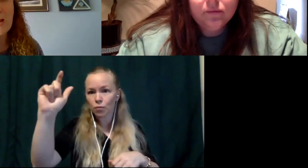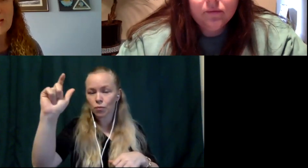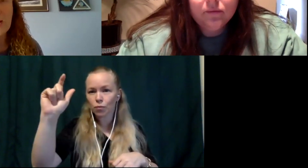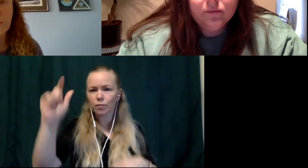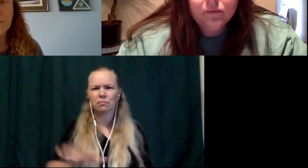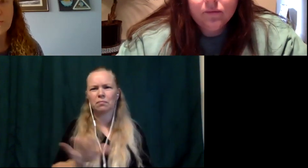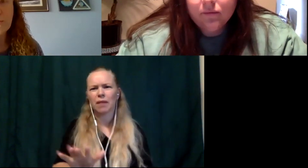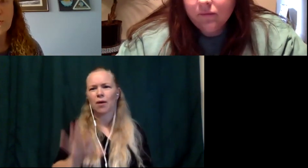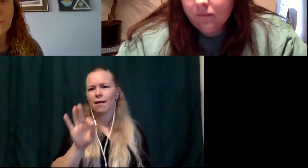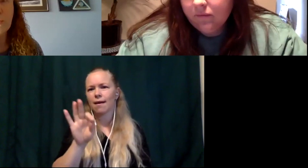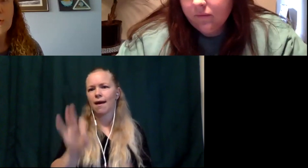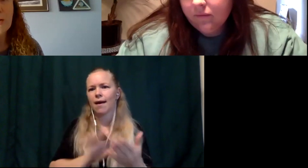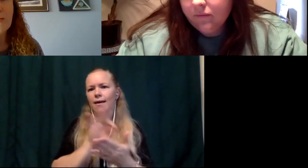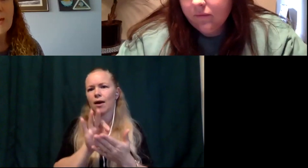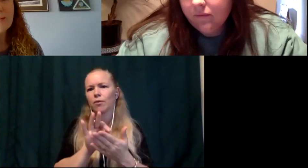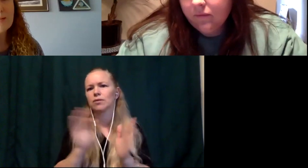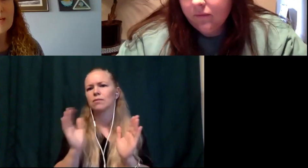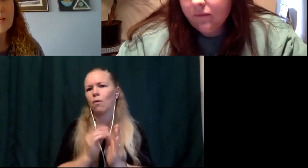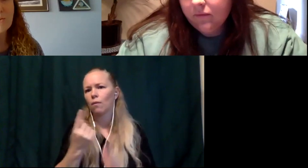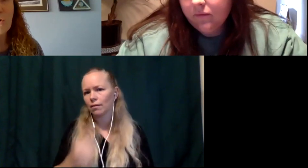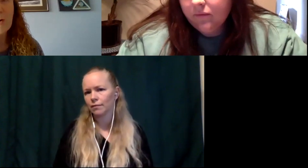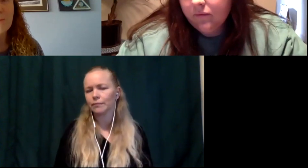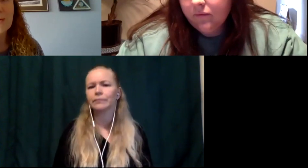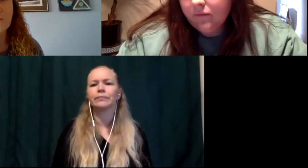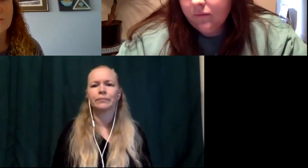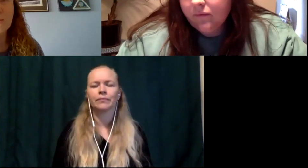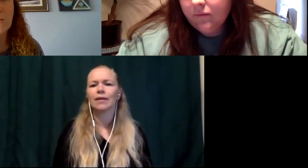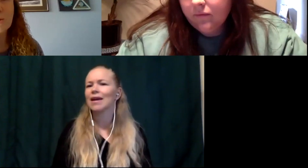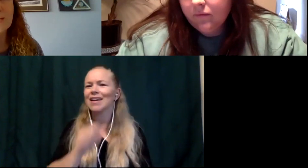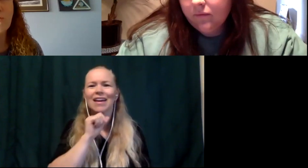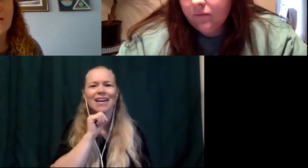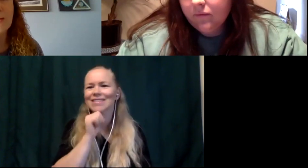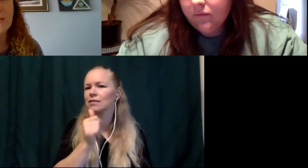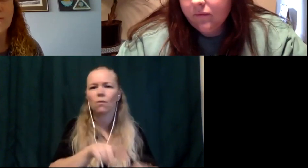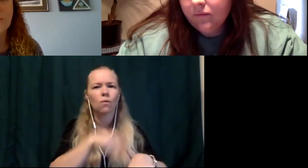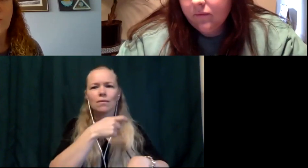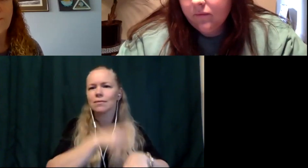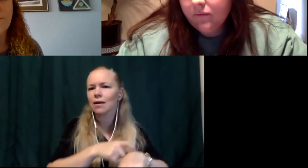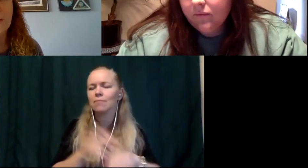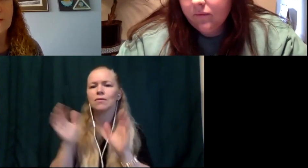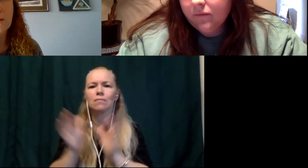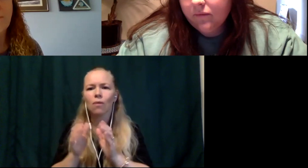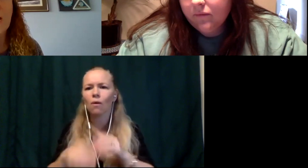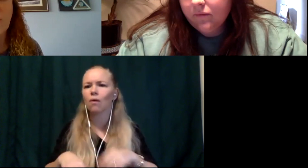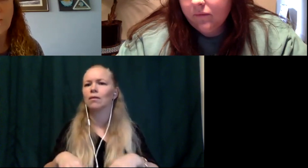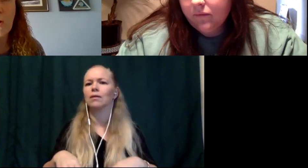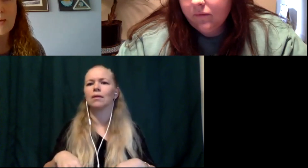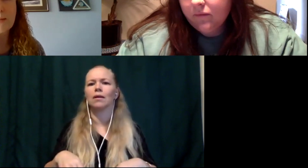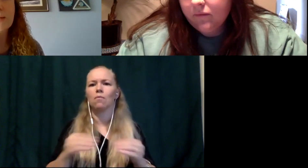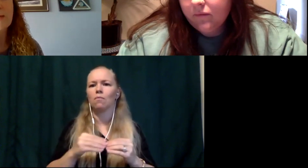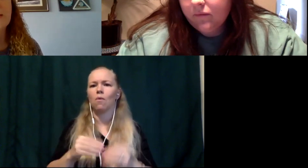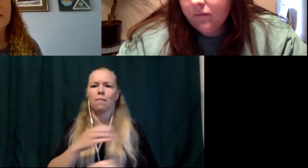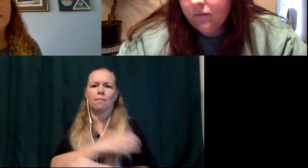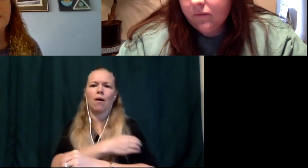about 9 hours. So that didn't take as long because it was a smaller spacecraft and they used a more a powerful